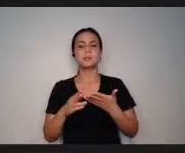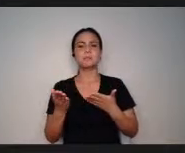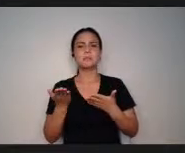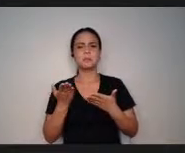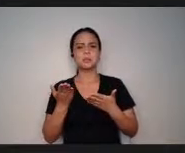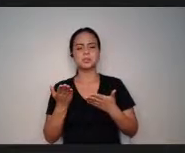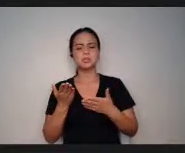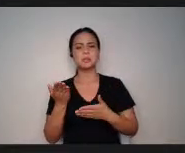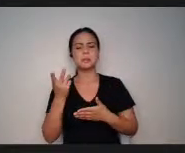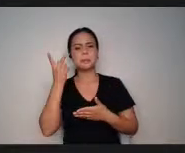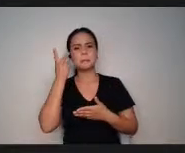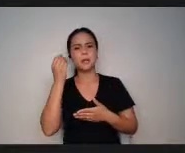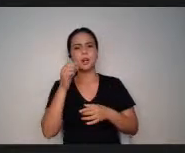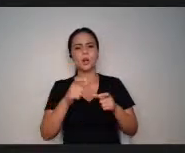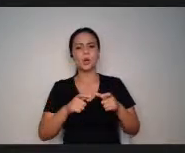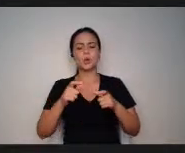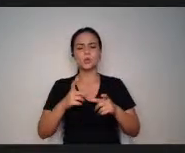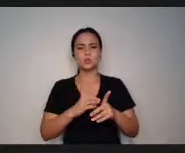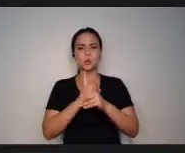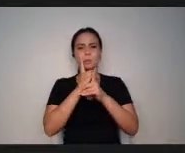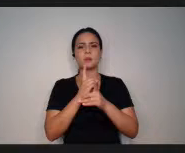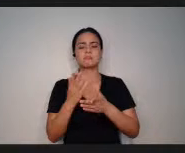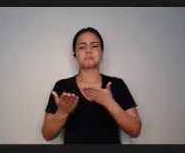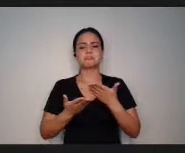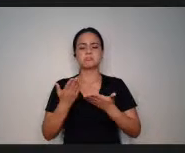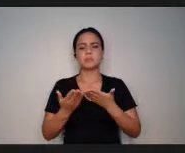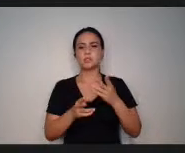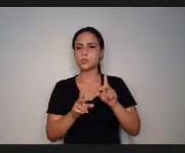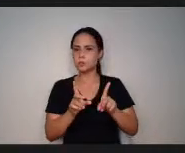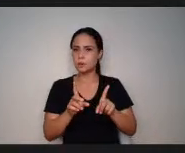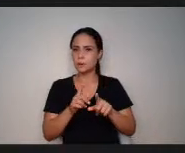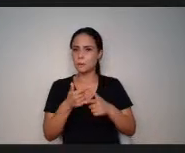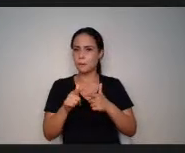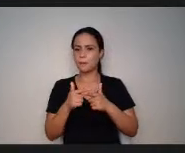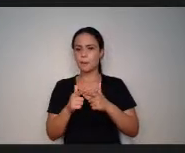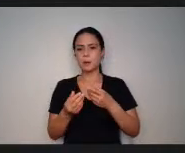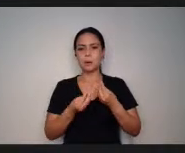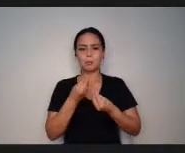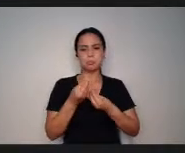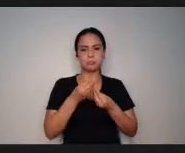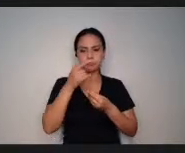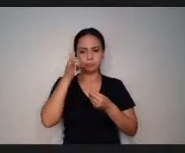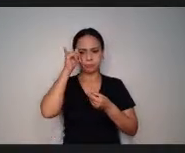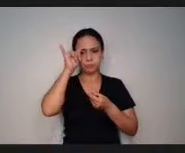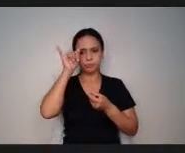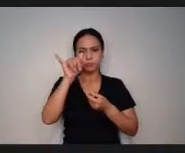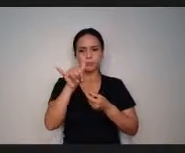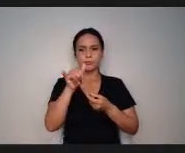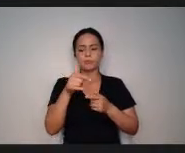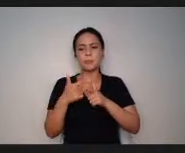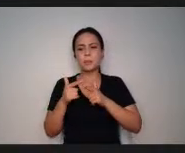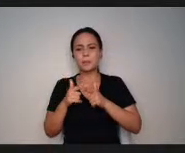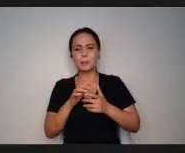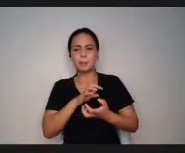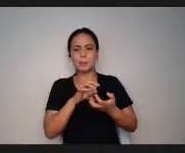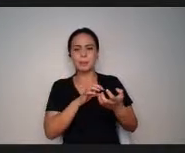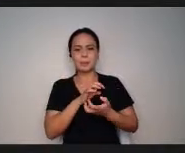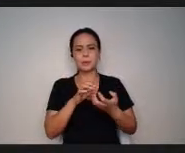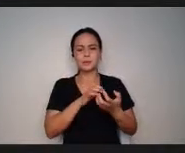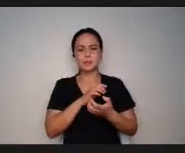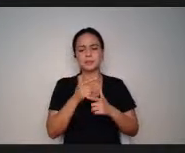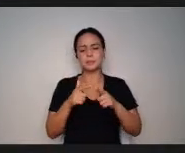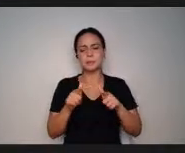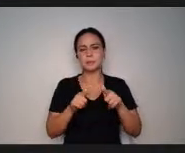injustice, unemployment, job insecurity, and lack of health insurance. And what they found is that over 120,000 deaths